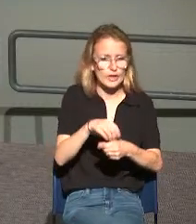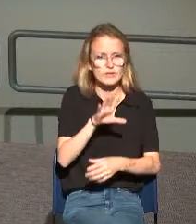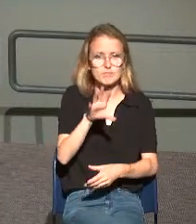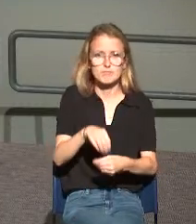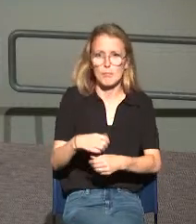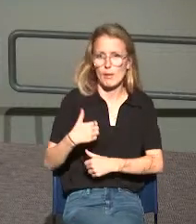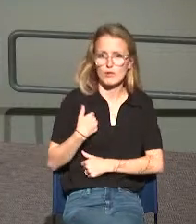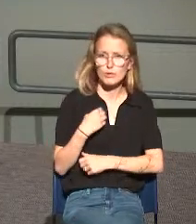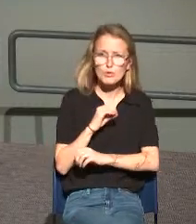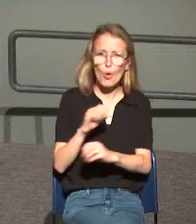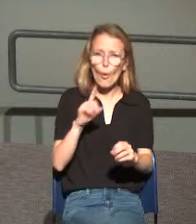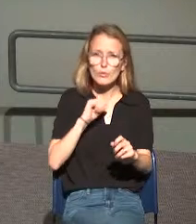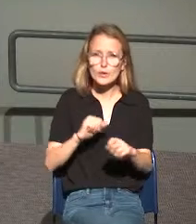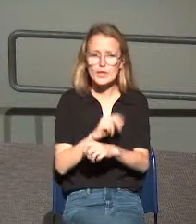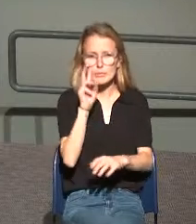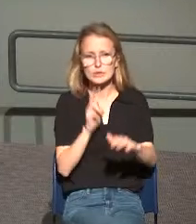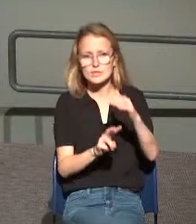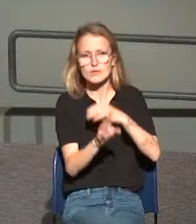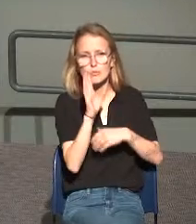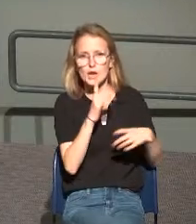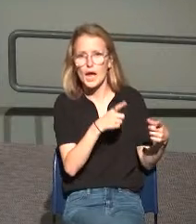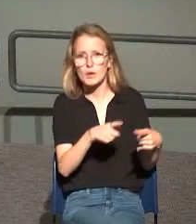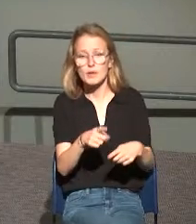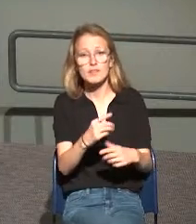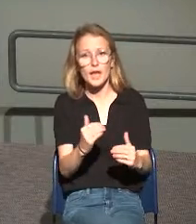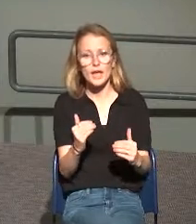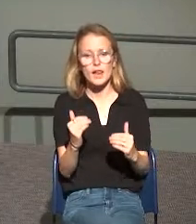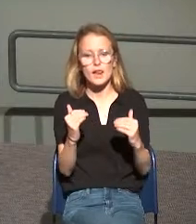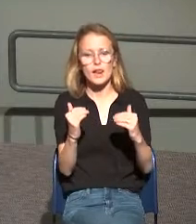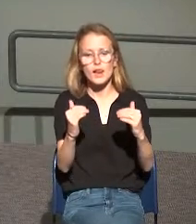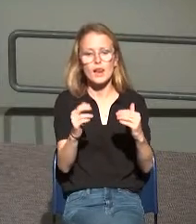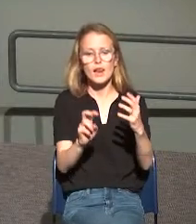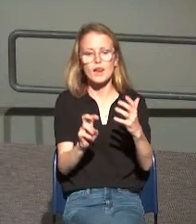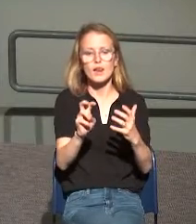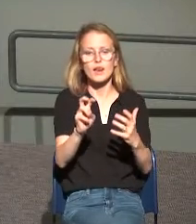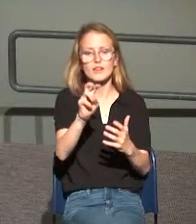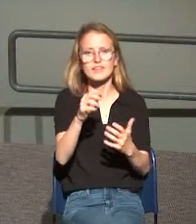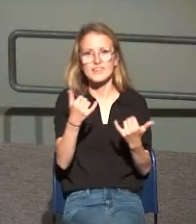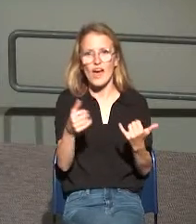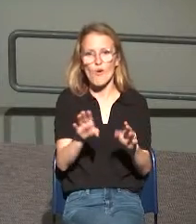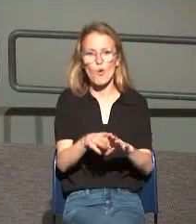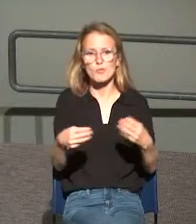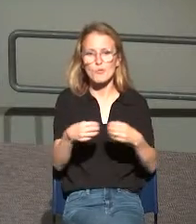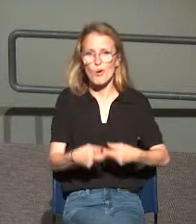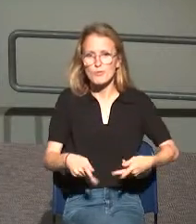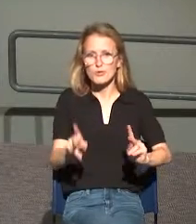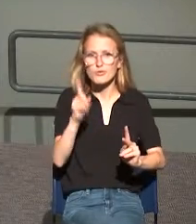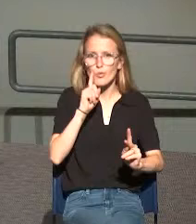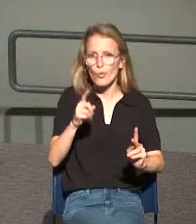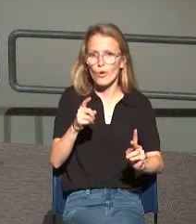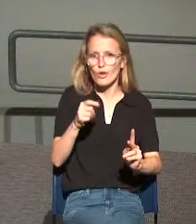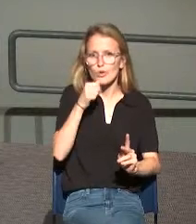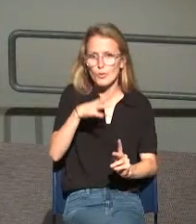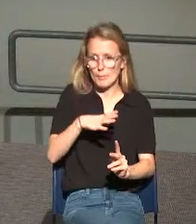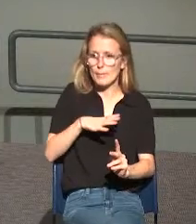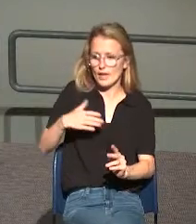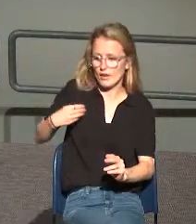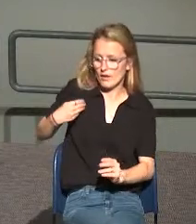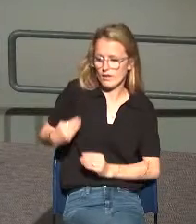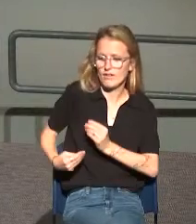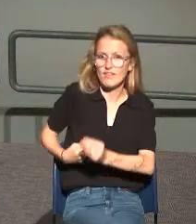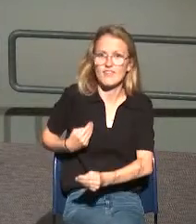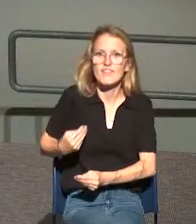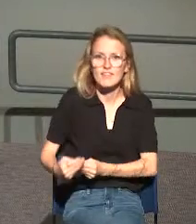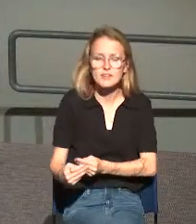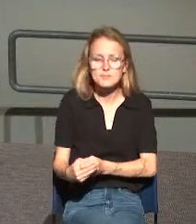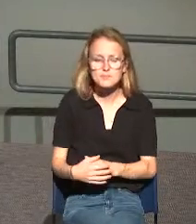do. And as they moved up, they were able to open the doors, as Eileen said, for the women coming up behind them, but